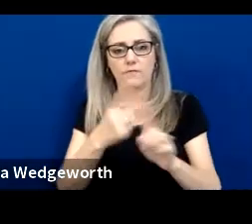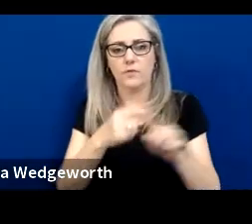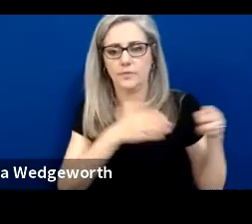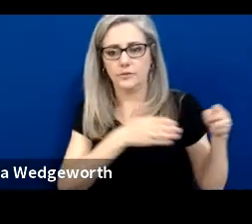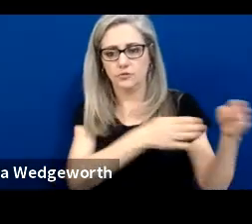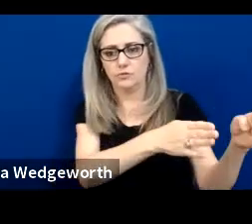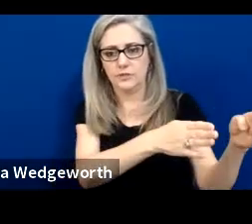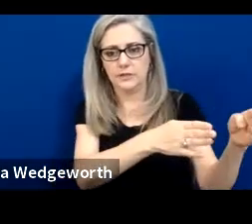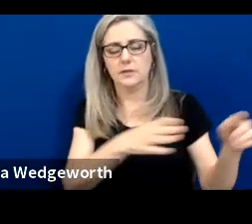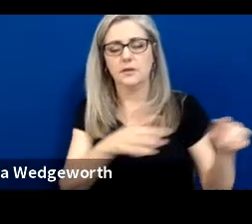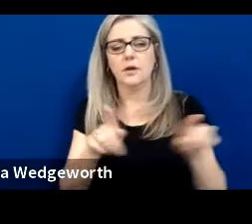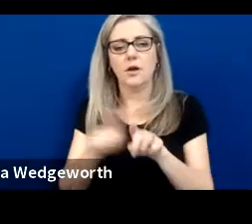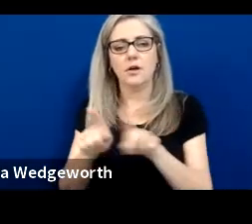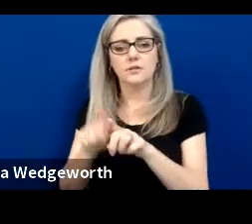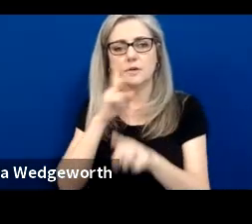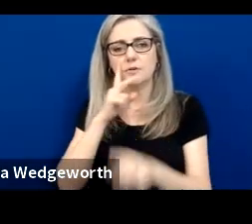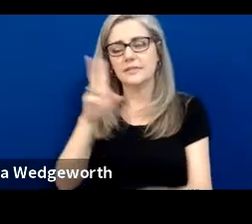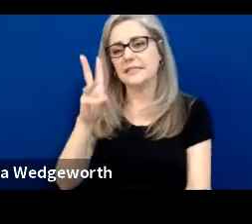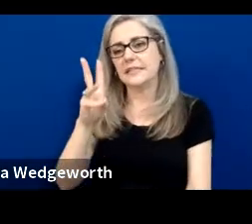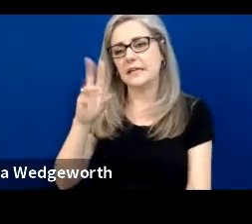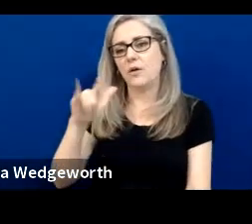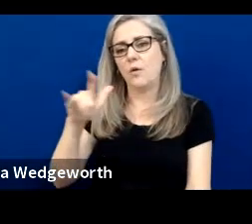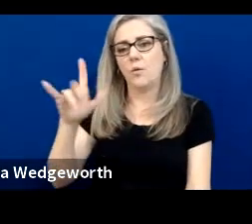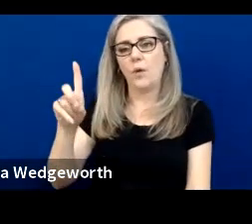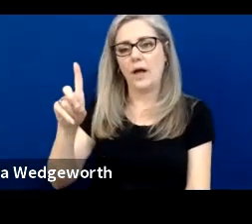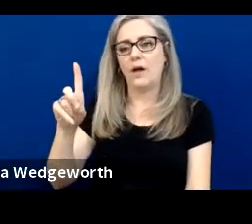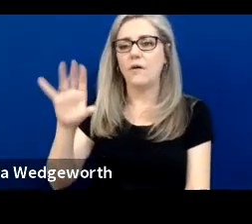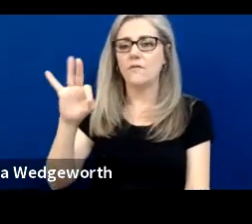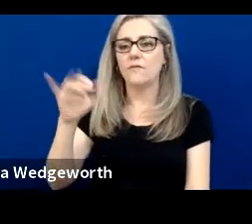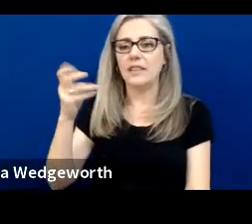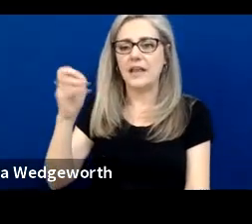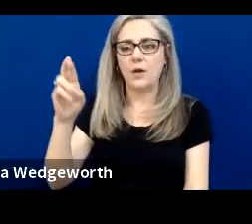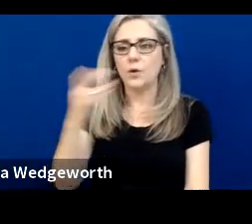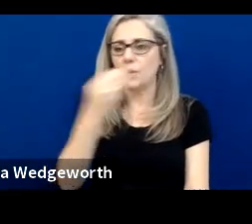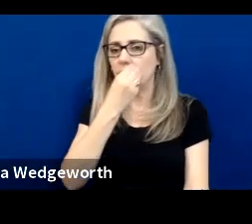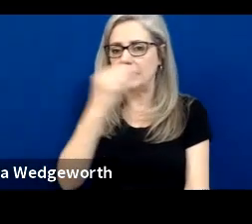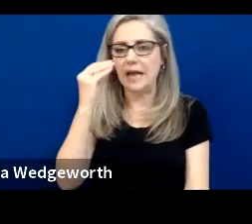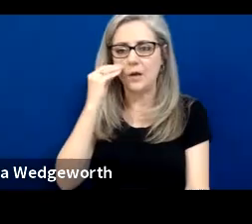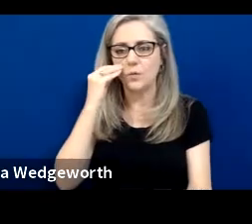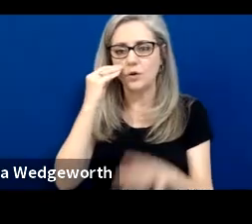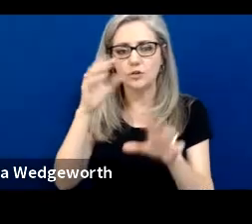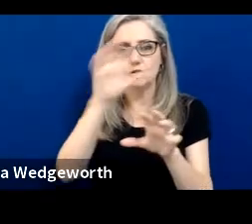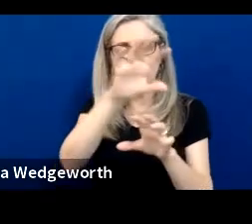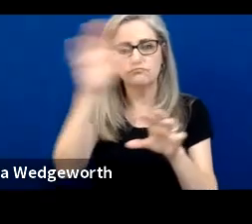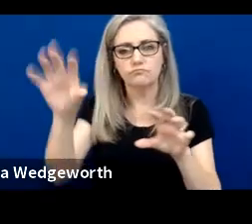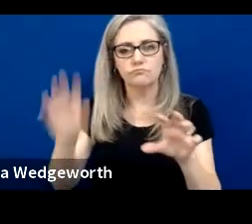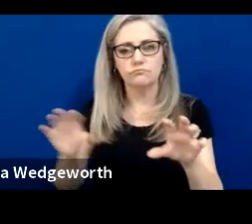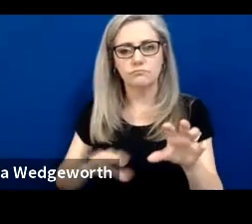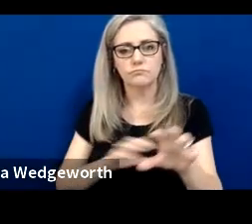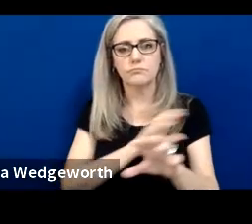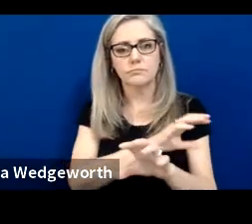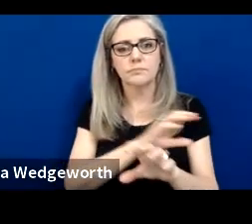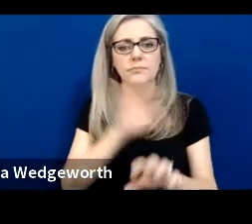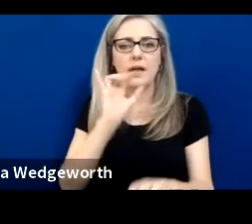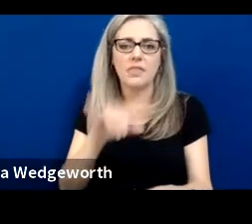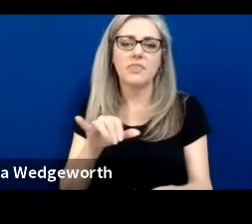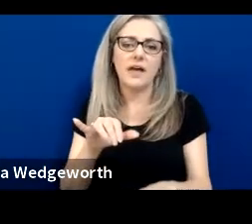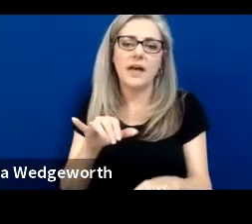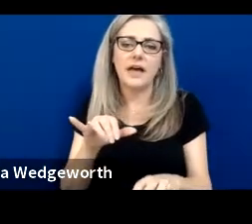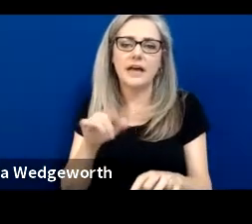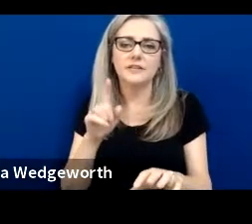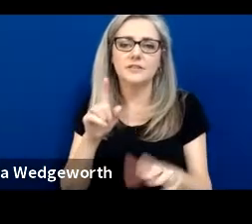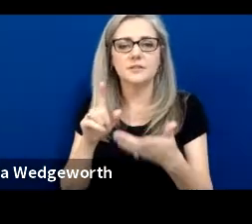see some wildflower pockets scattered throughout the park. And this is really playing with those